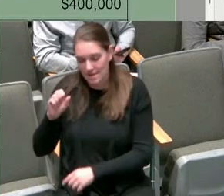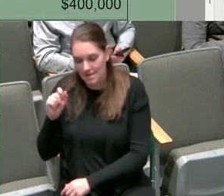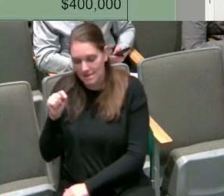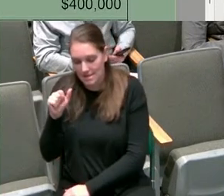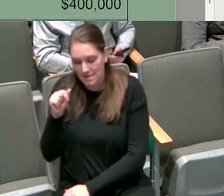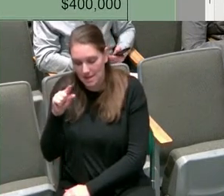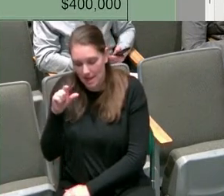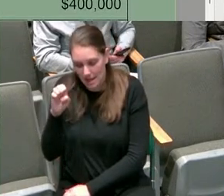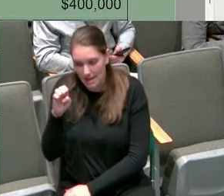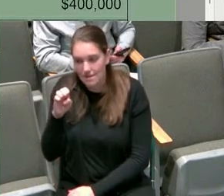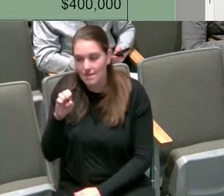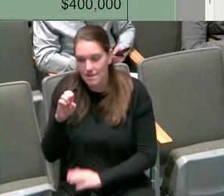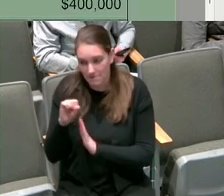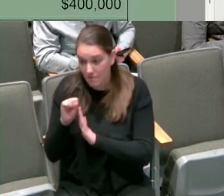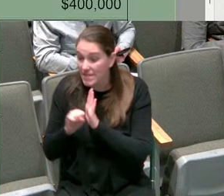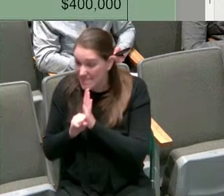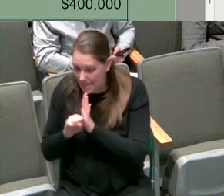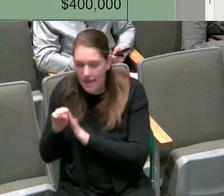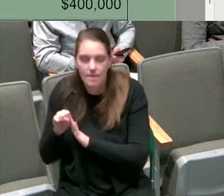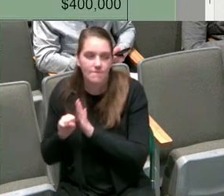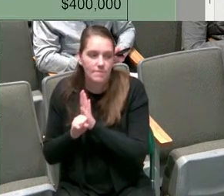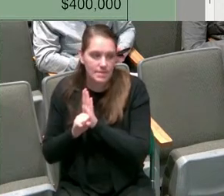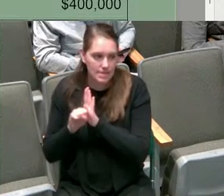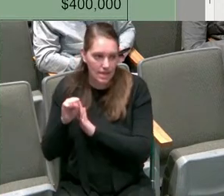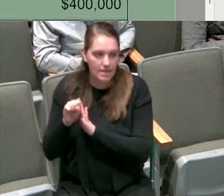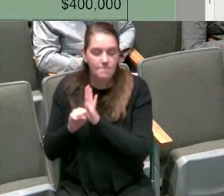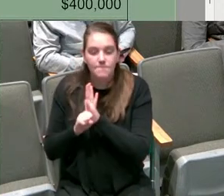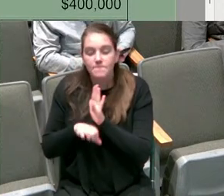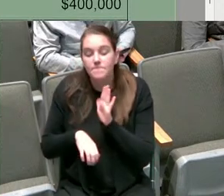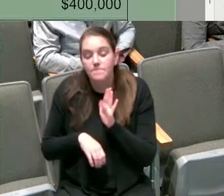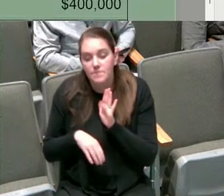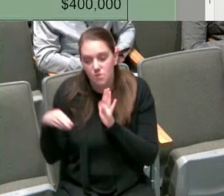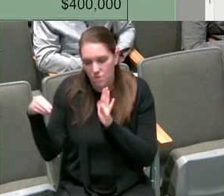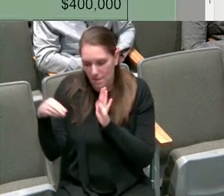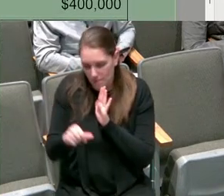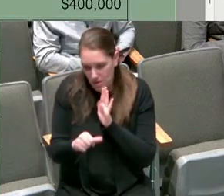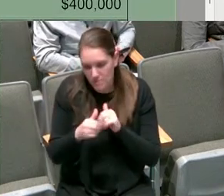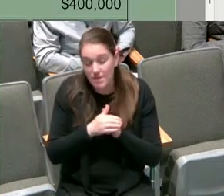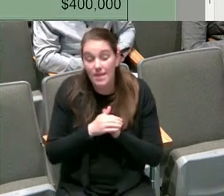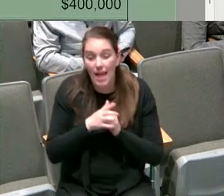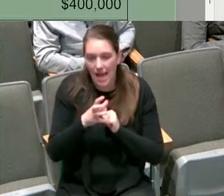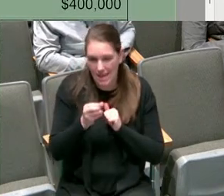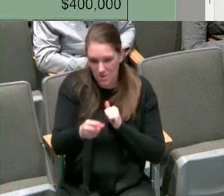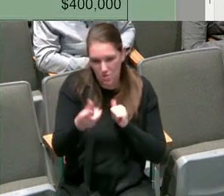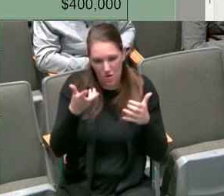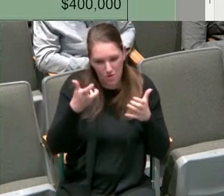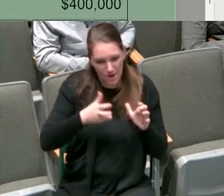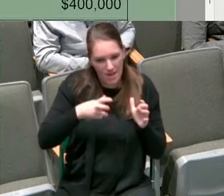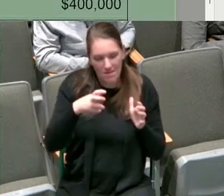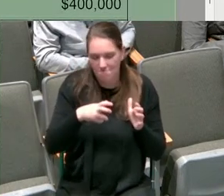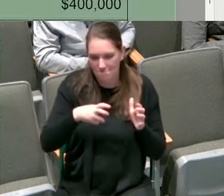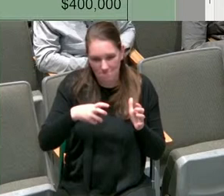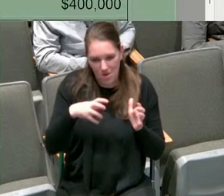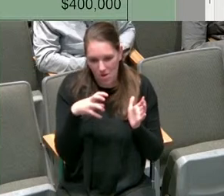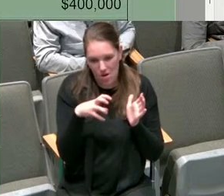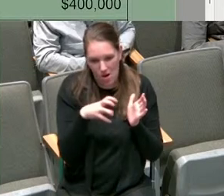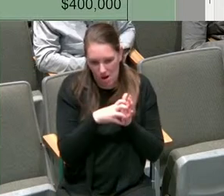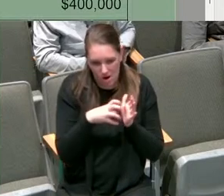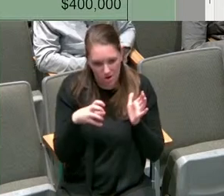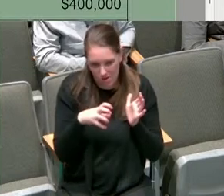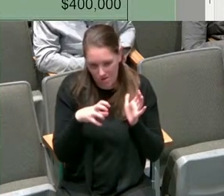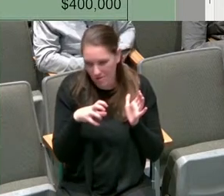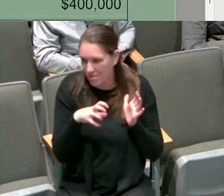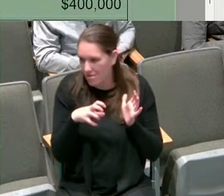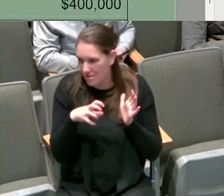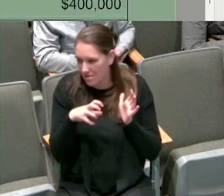article 11 which was part of the consent agenda that you had already voted on funded at a rate of